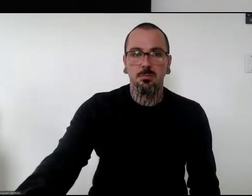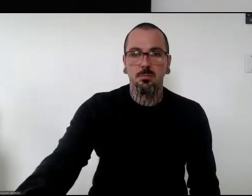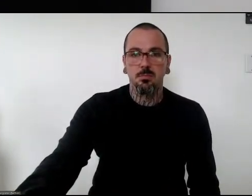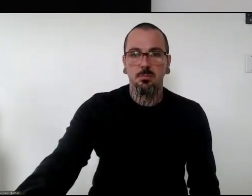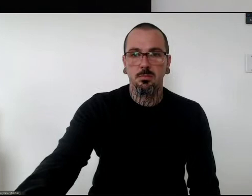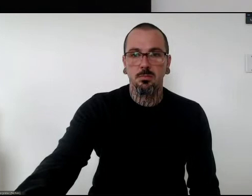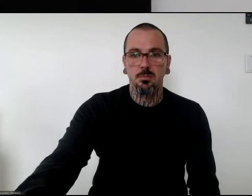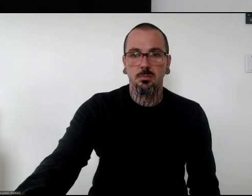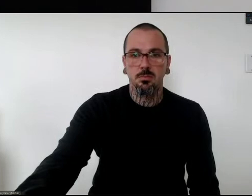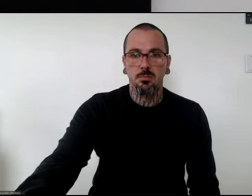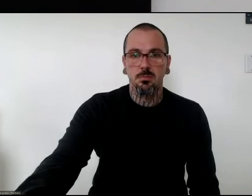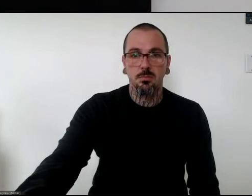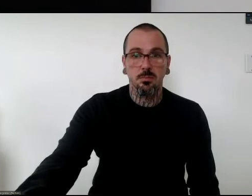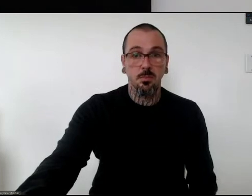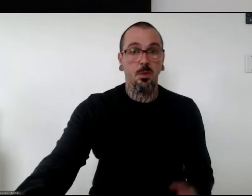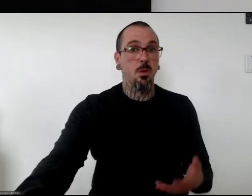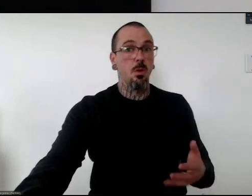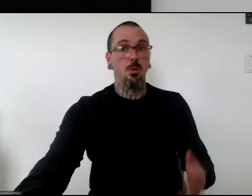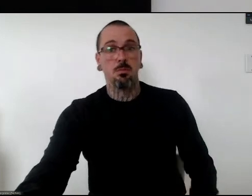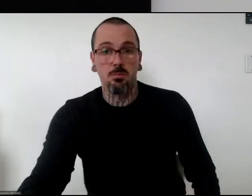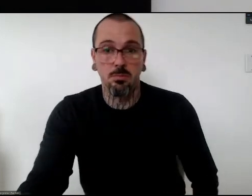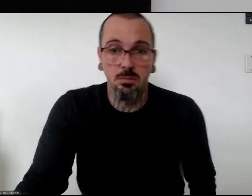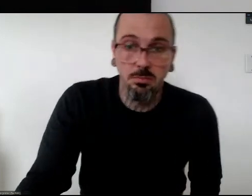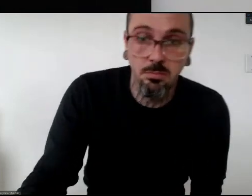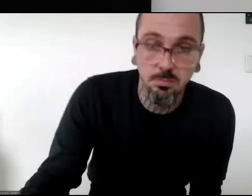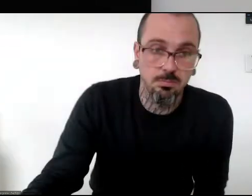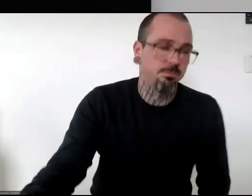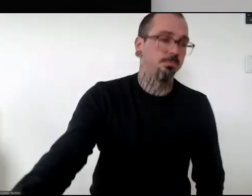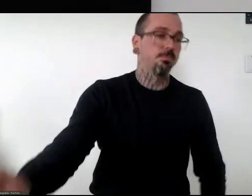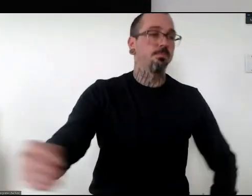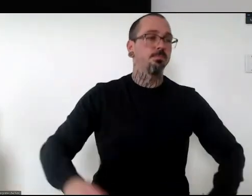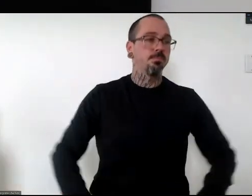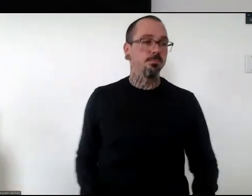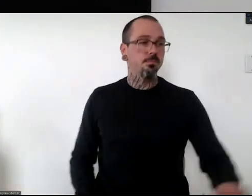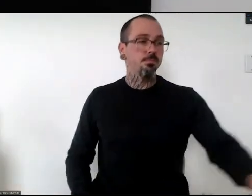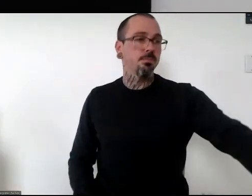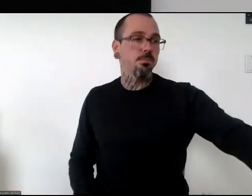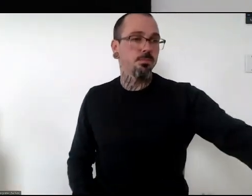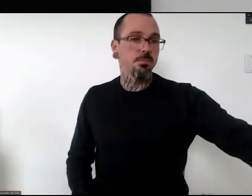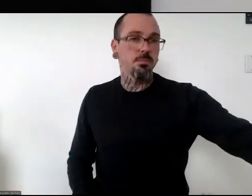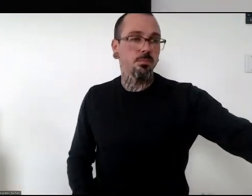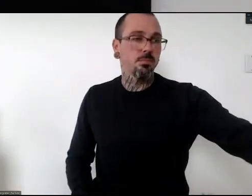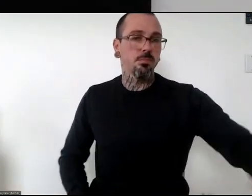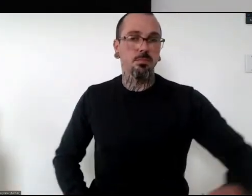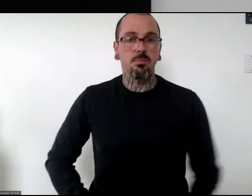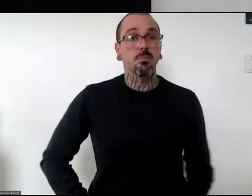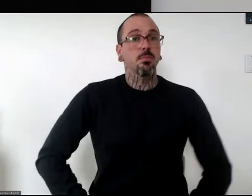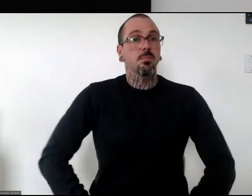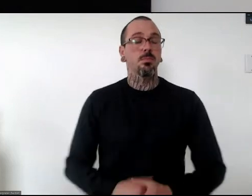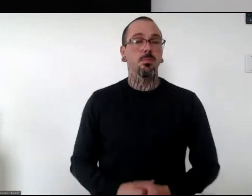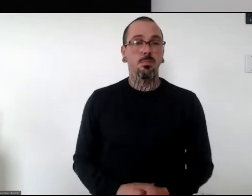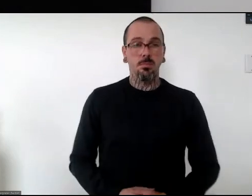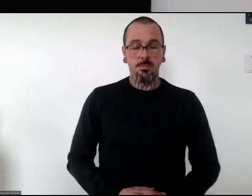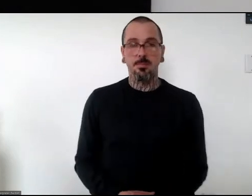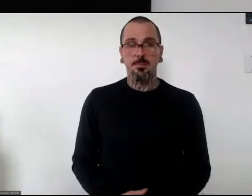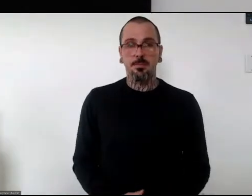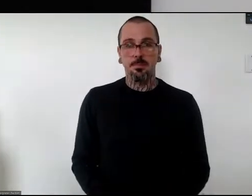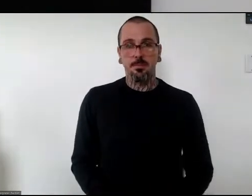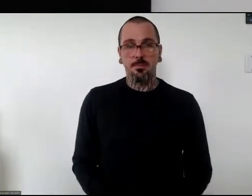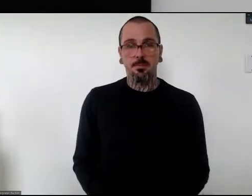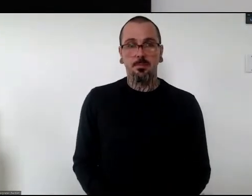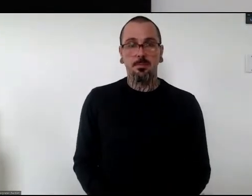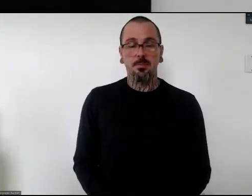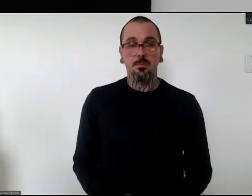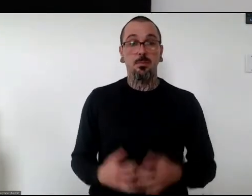have demonstrated what is possible through a prevention-based approach to ending violence. Today, we